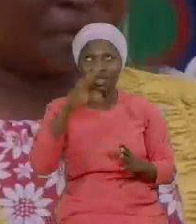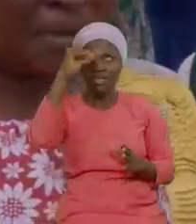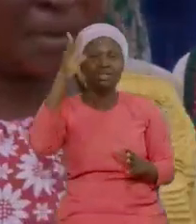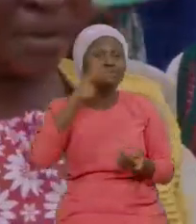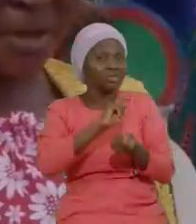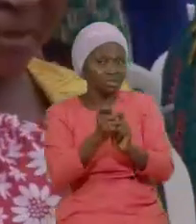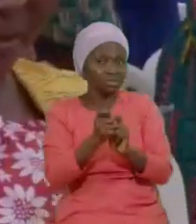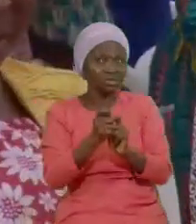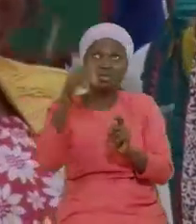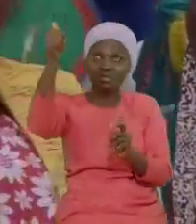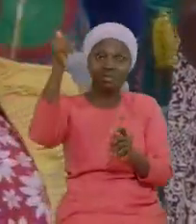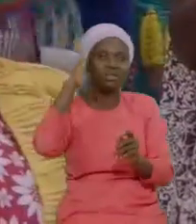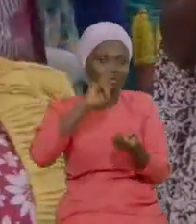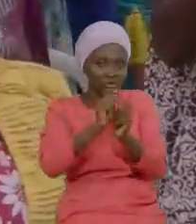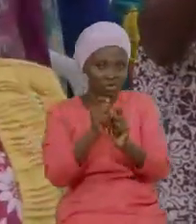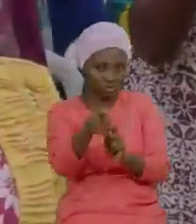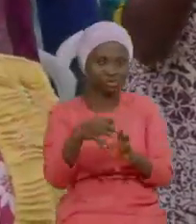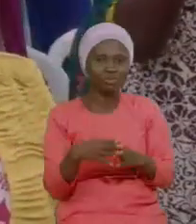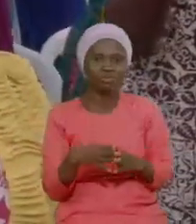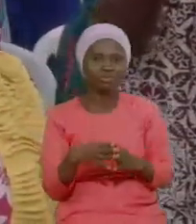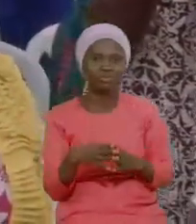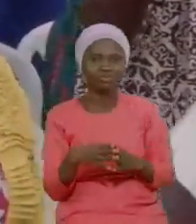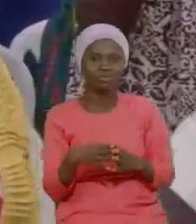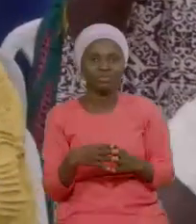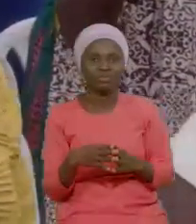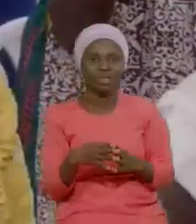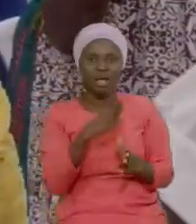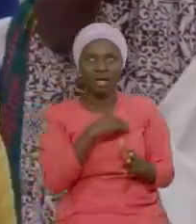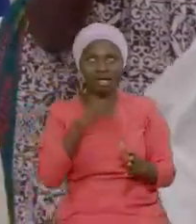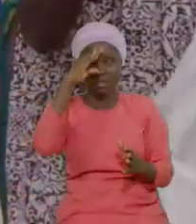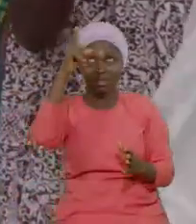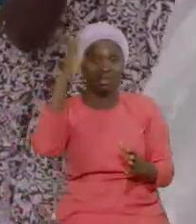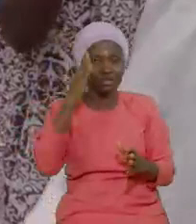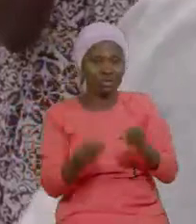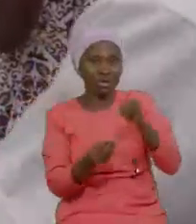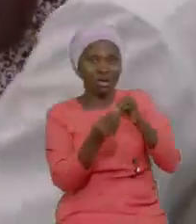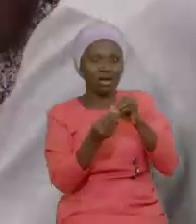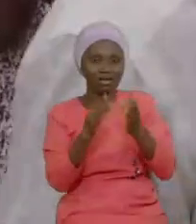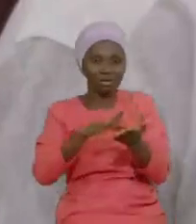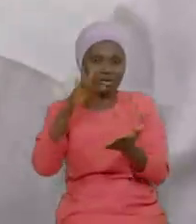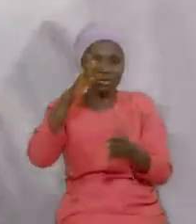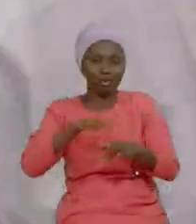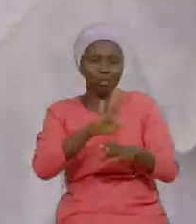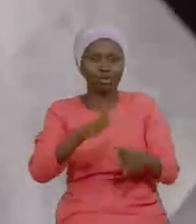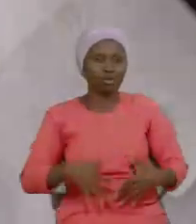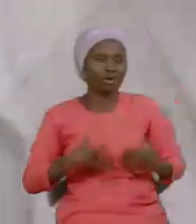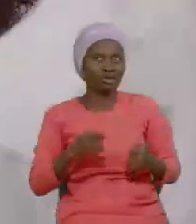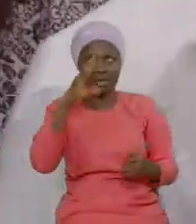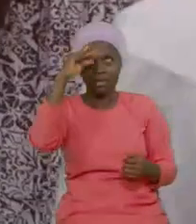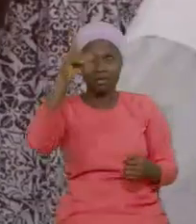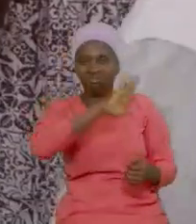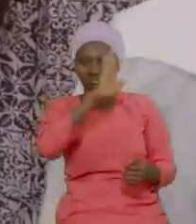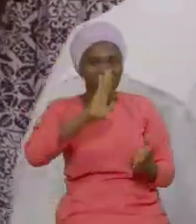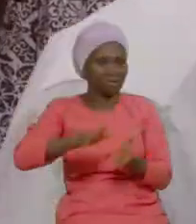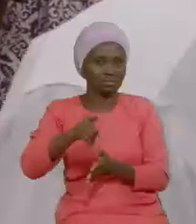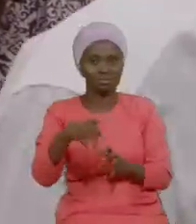himself. He'll have glory in your life. He will never leave you. He